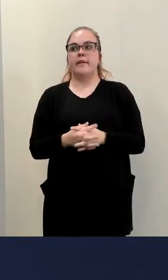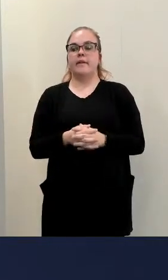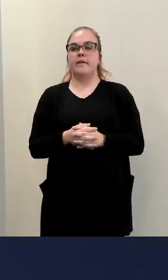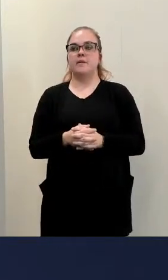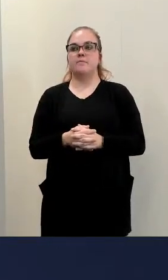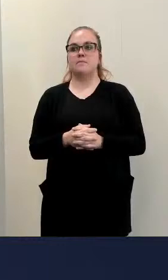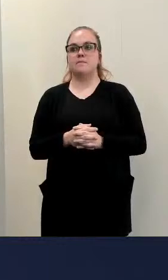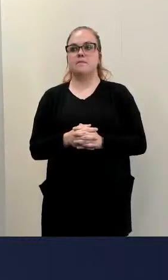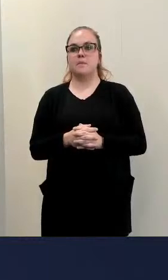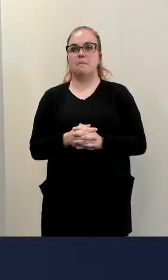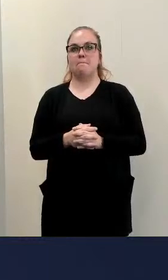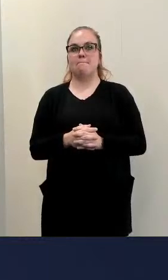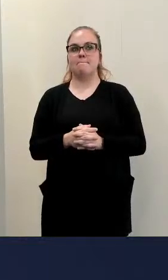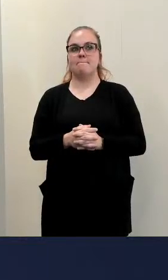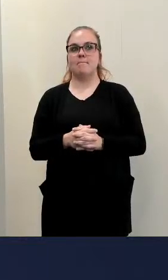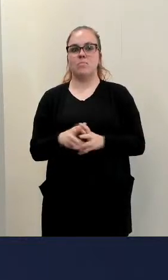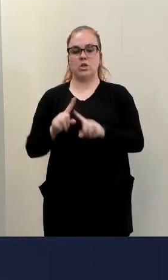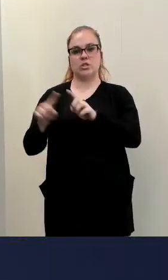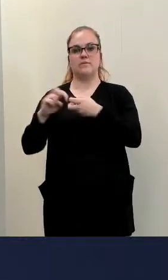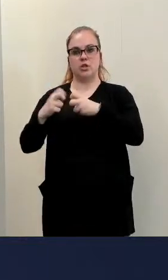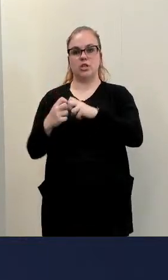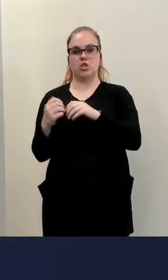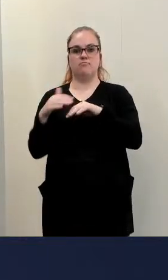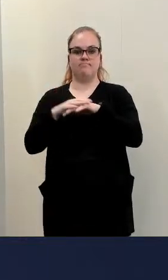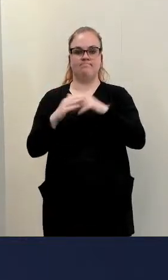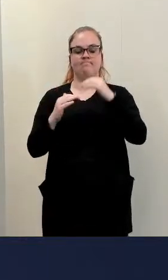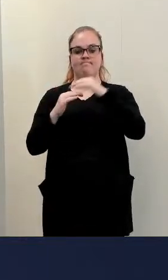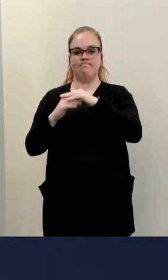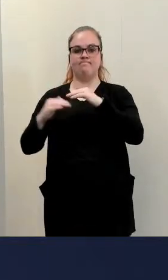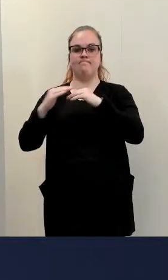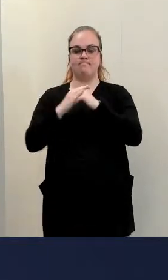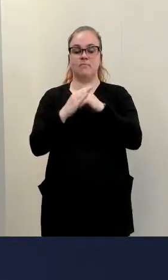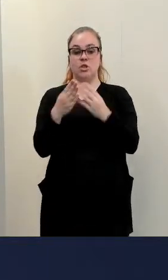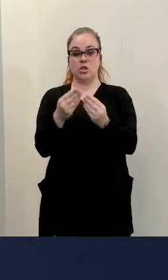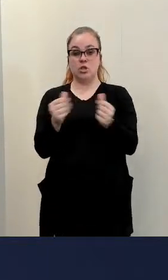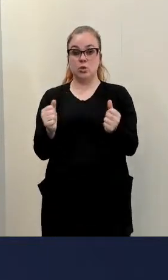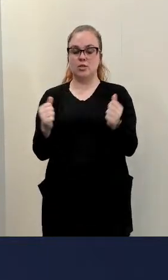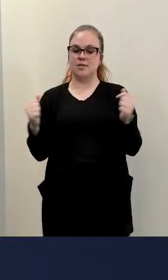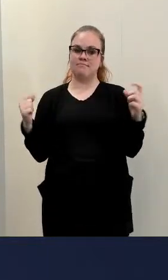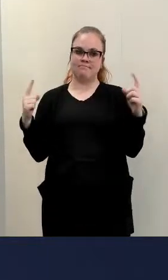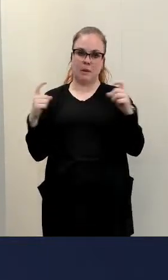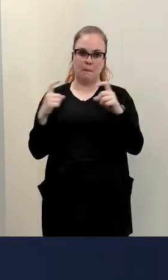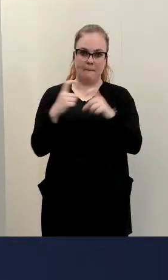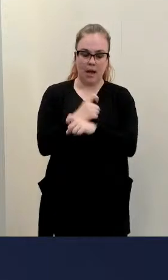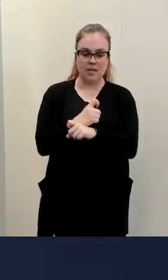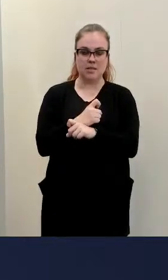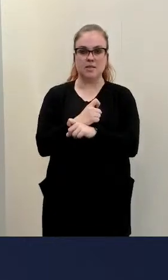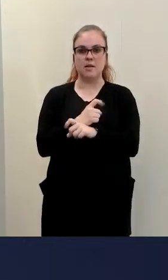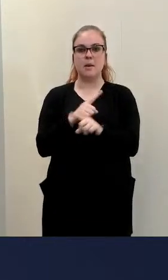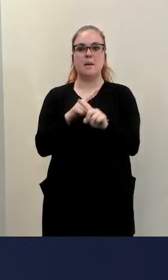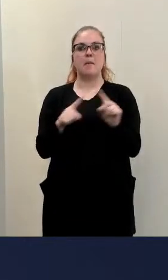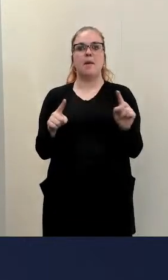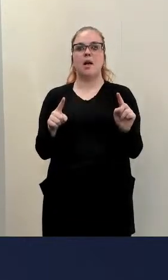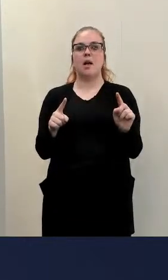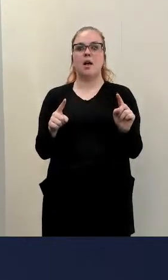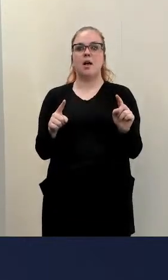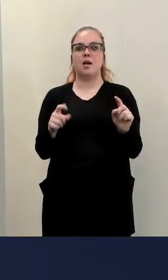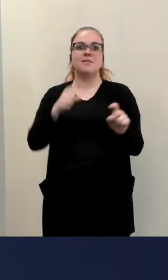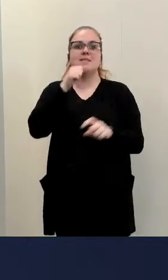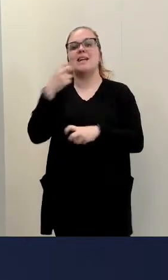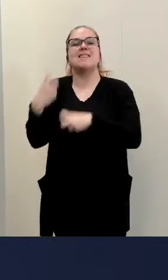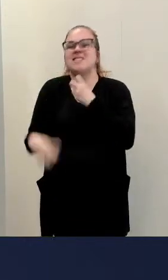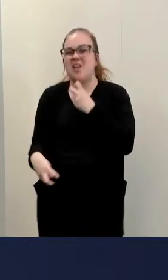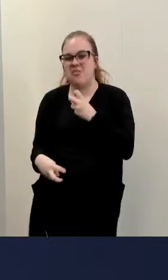there are layered issues there. The solution is complex, but it's not